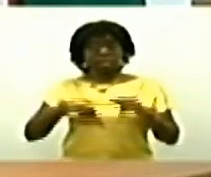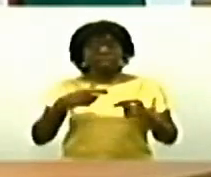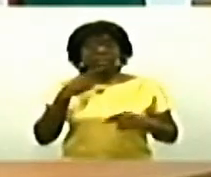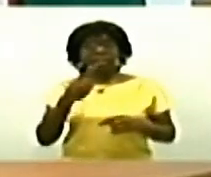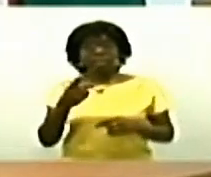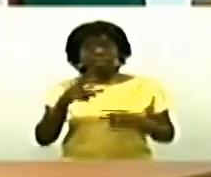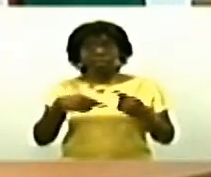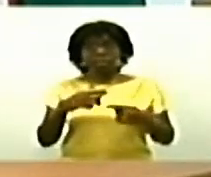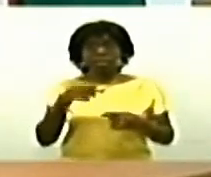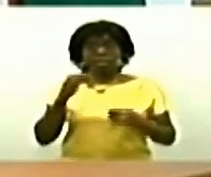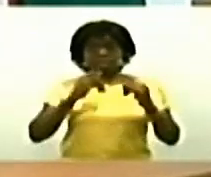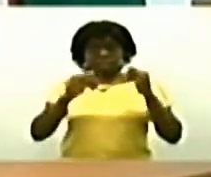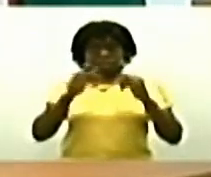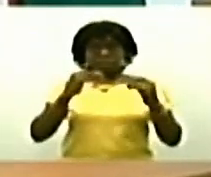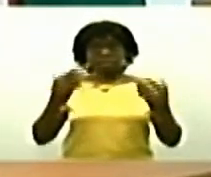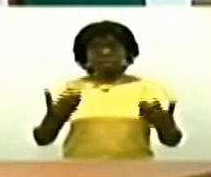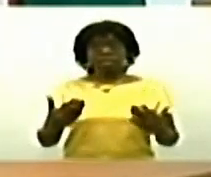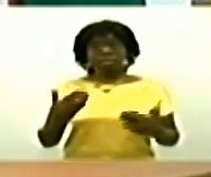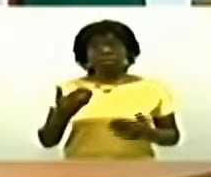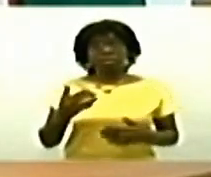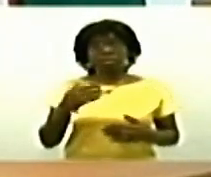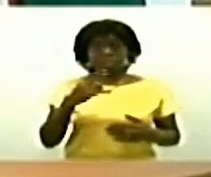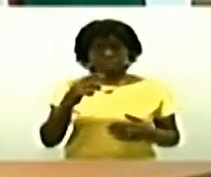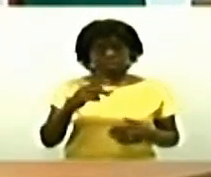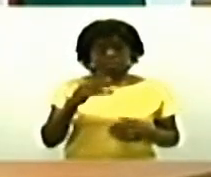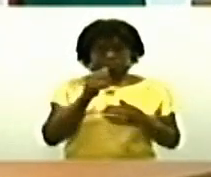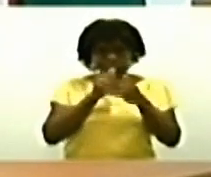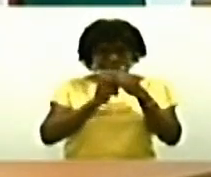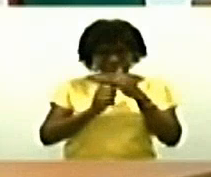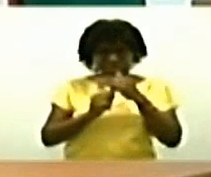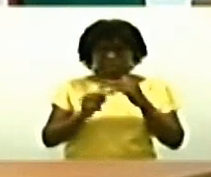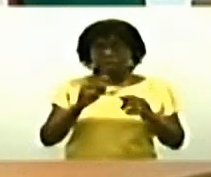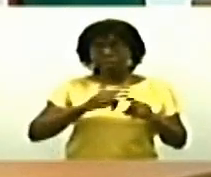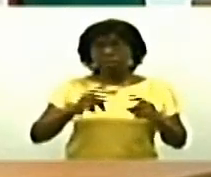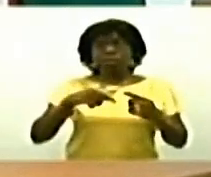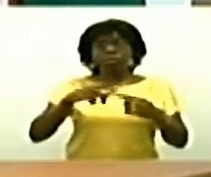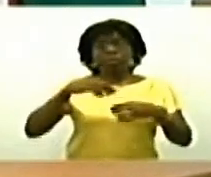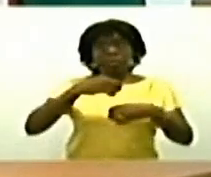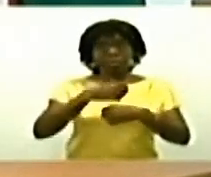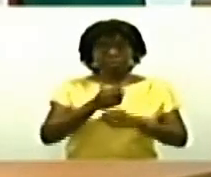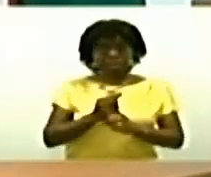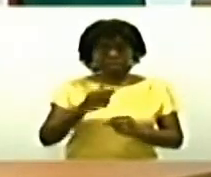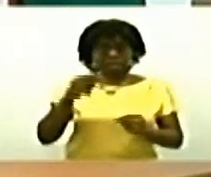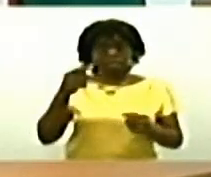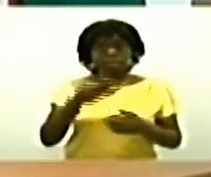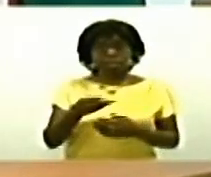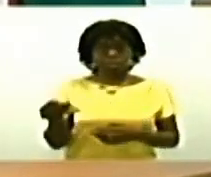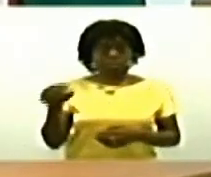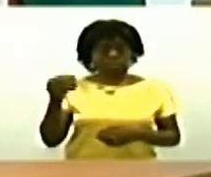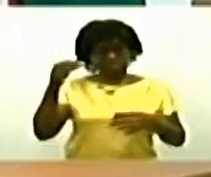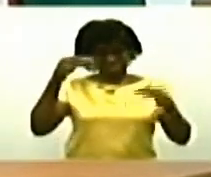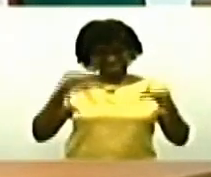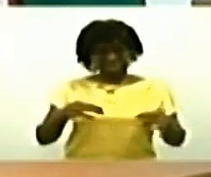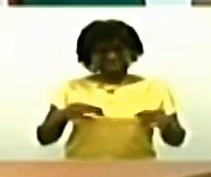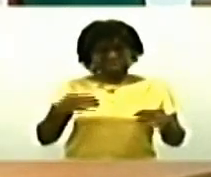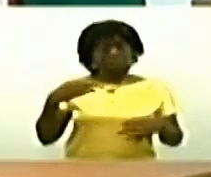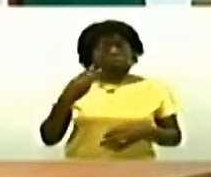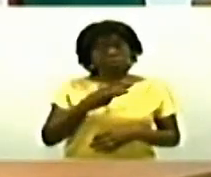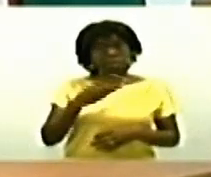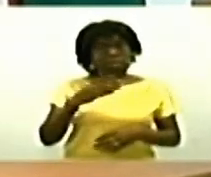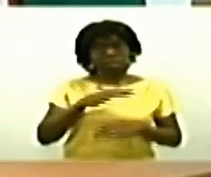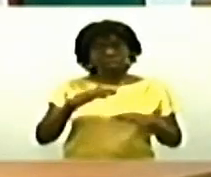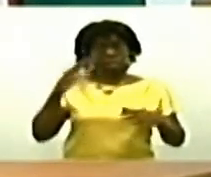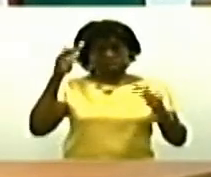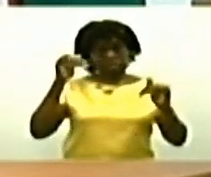it is confidential. But when we made those determinations, we didn't